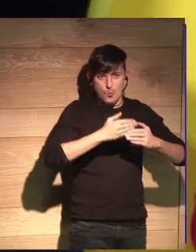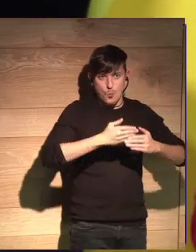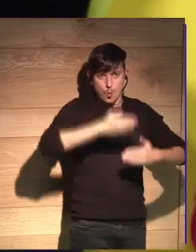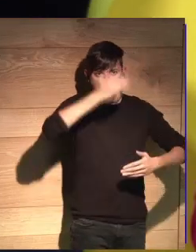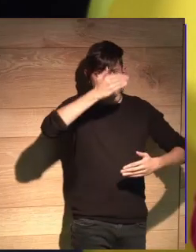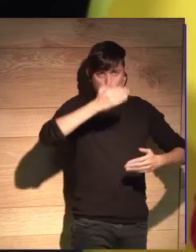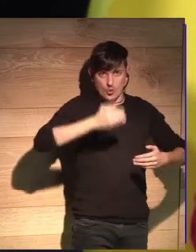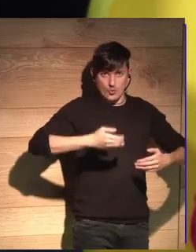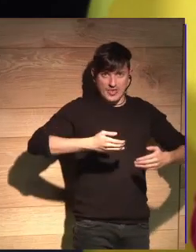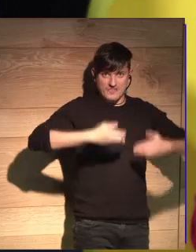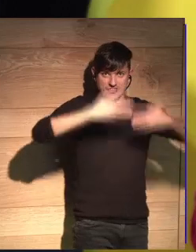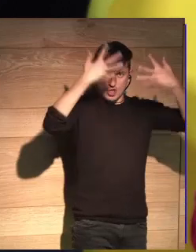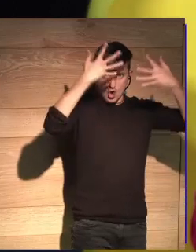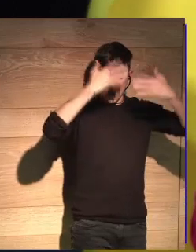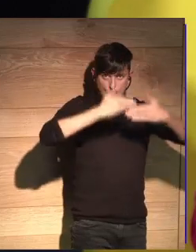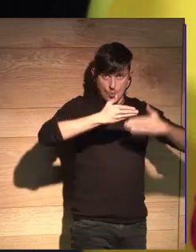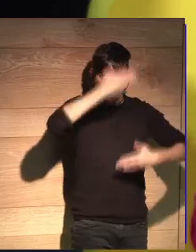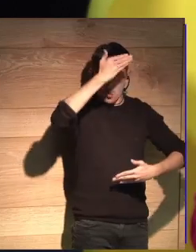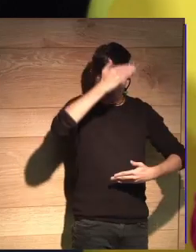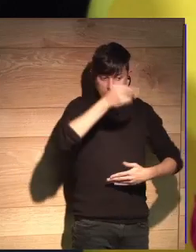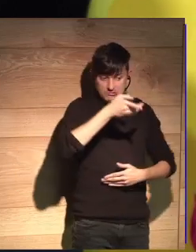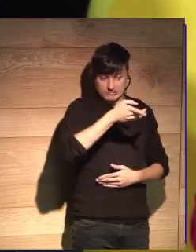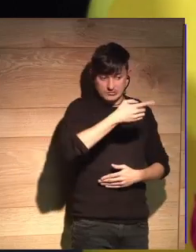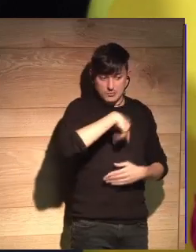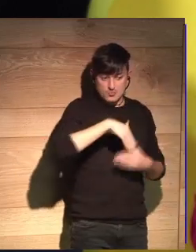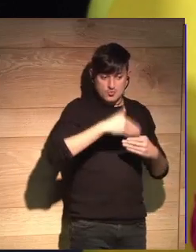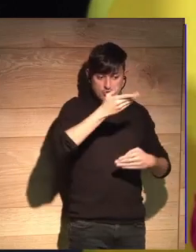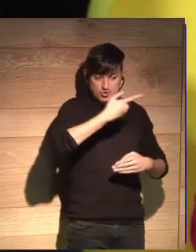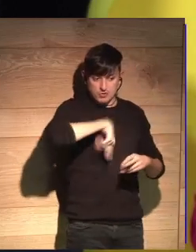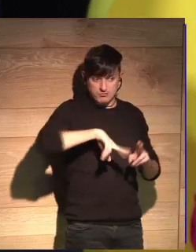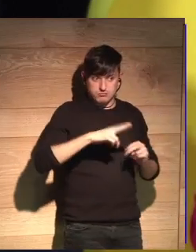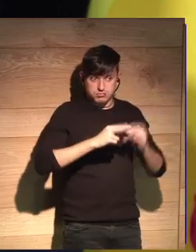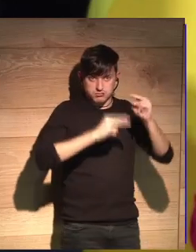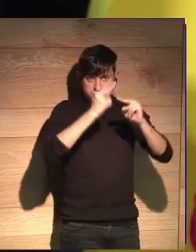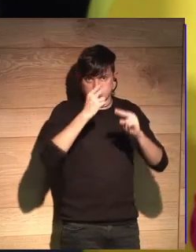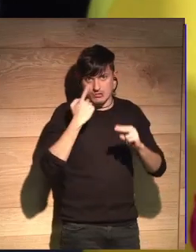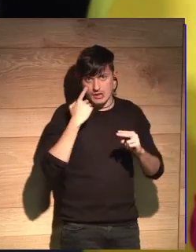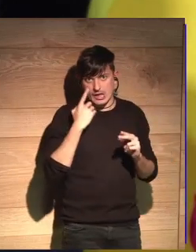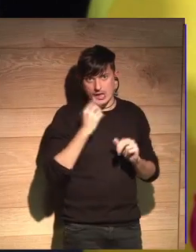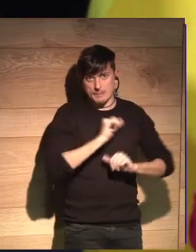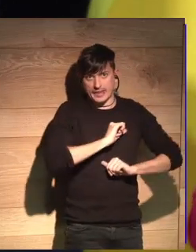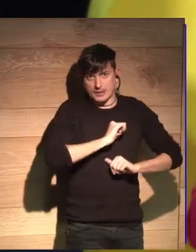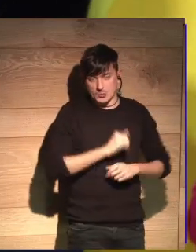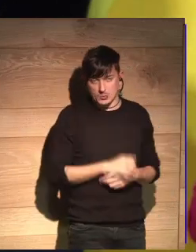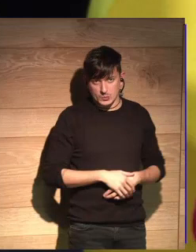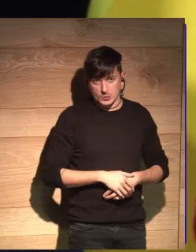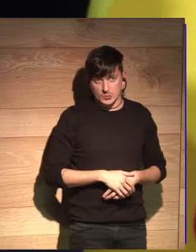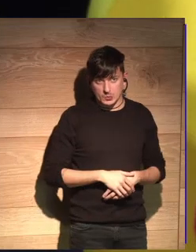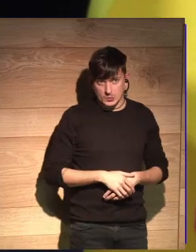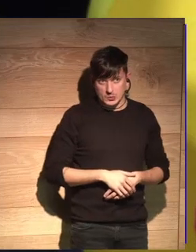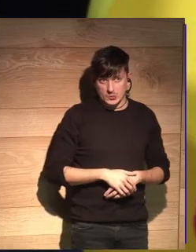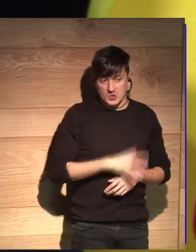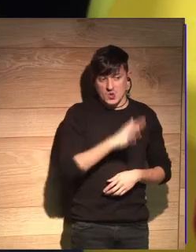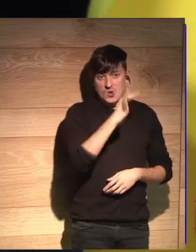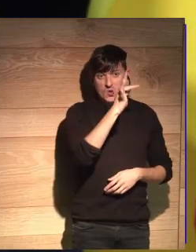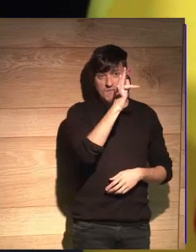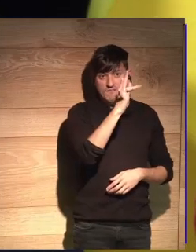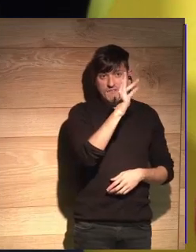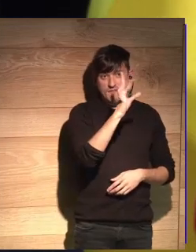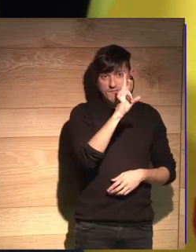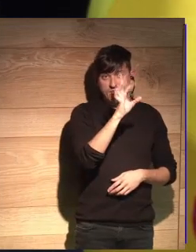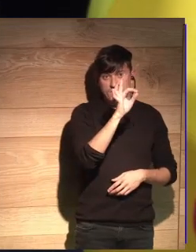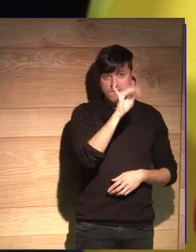hopefully, are made by yourself. And it's worth as a final parenthesis that Sigmund Freud actually in his early